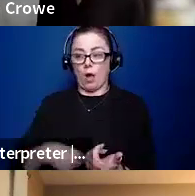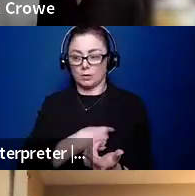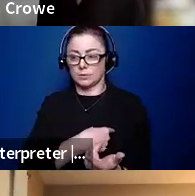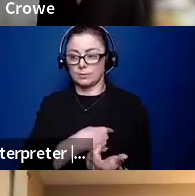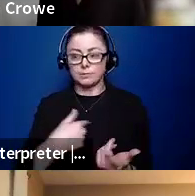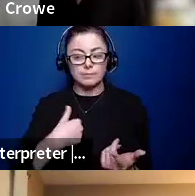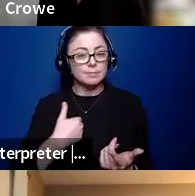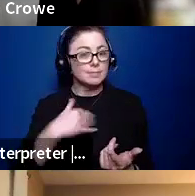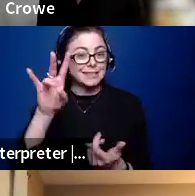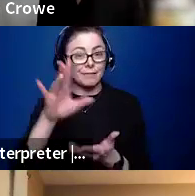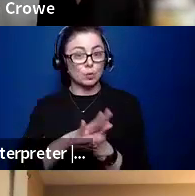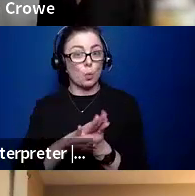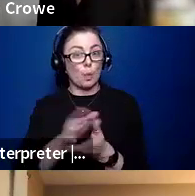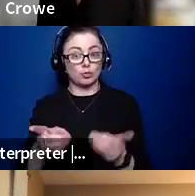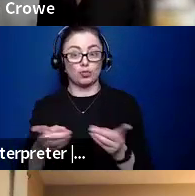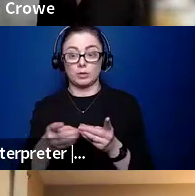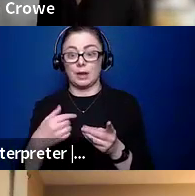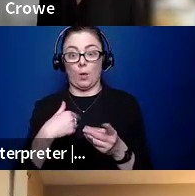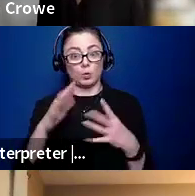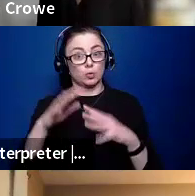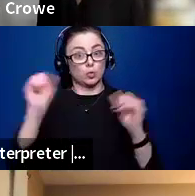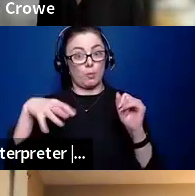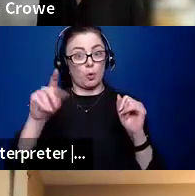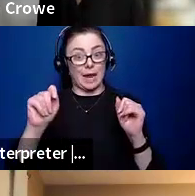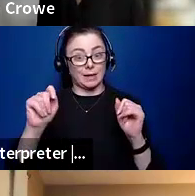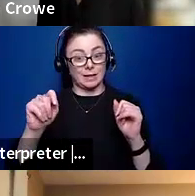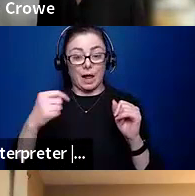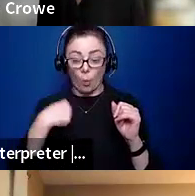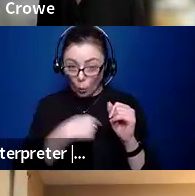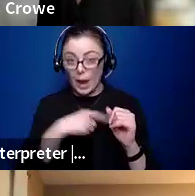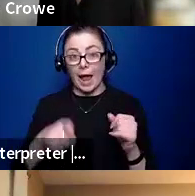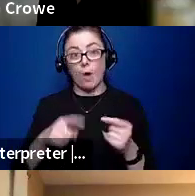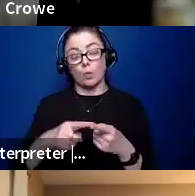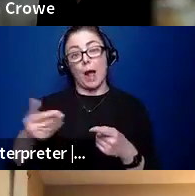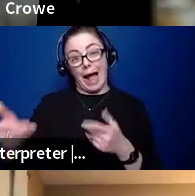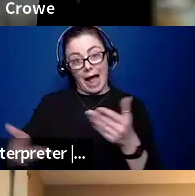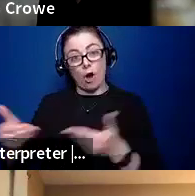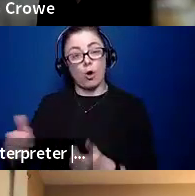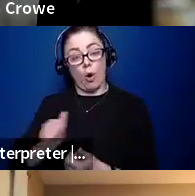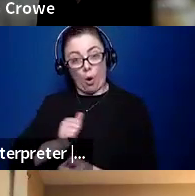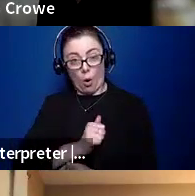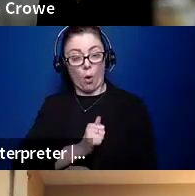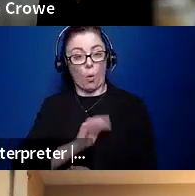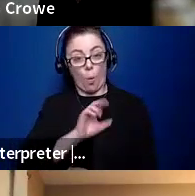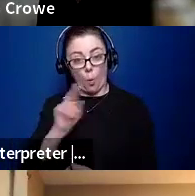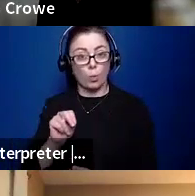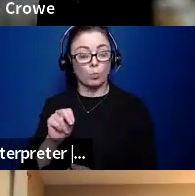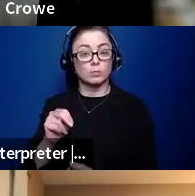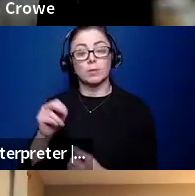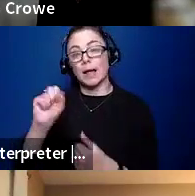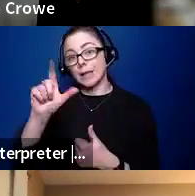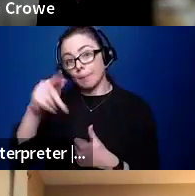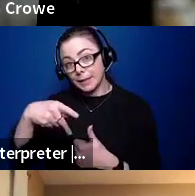7 school districts that I was superintendent for, and we had to hire our own school, our speech and language pathologists, our